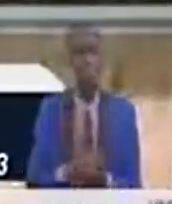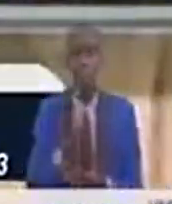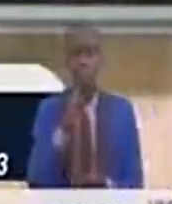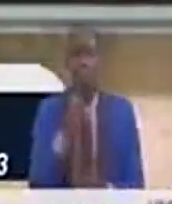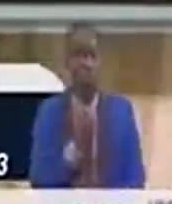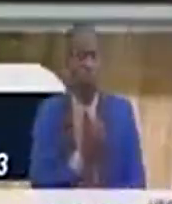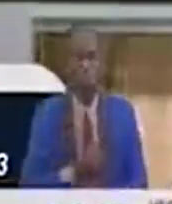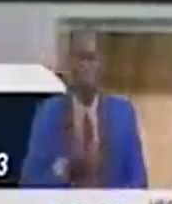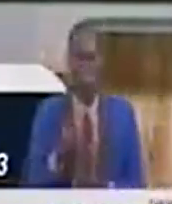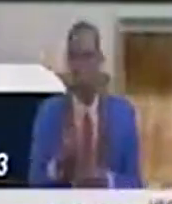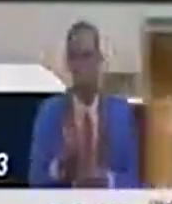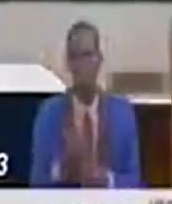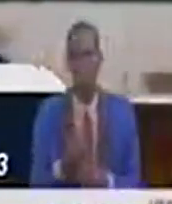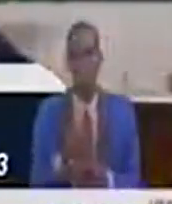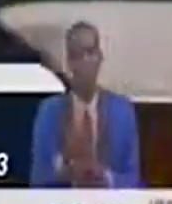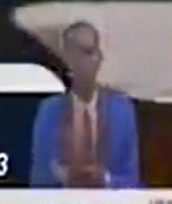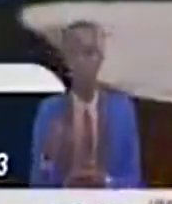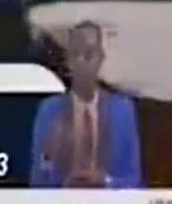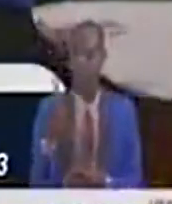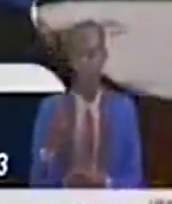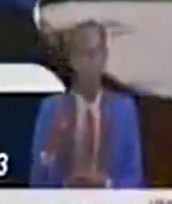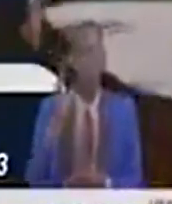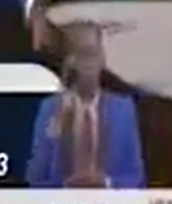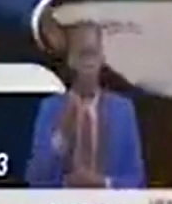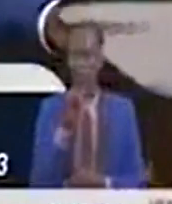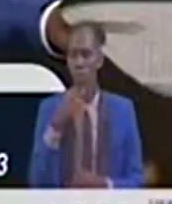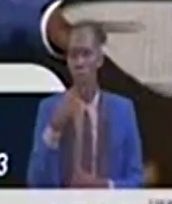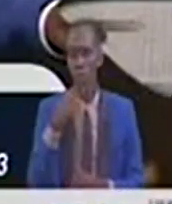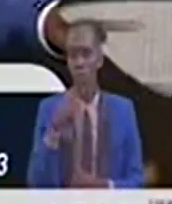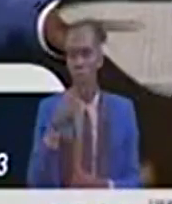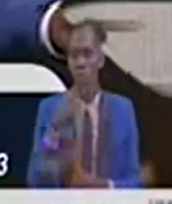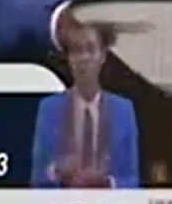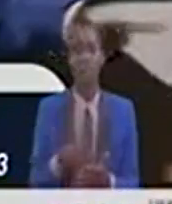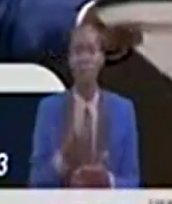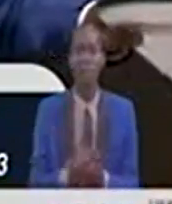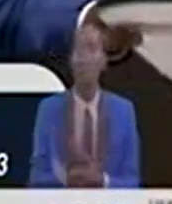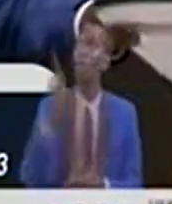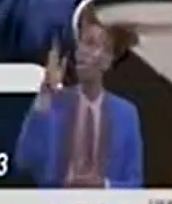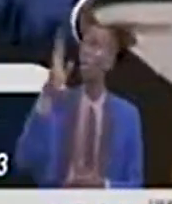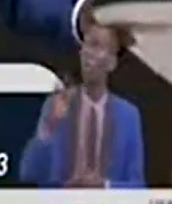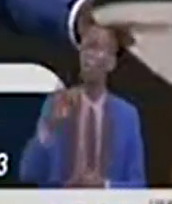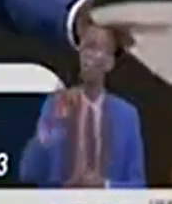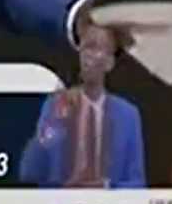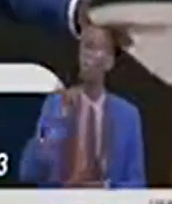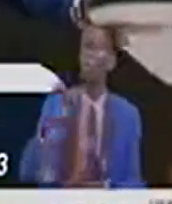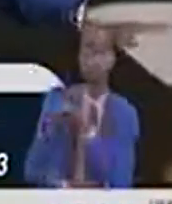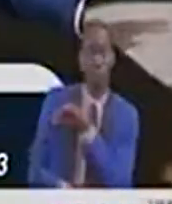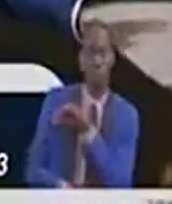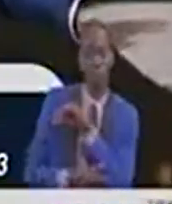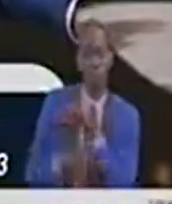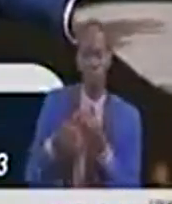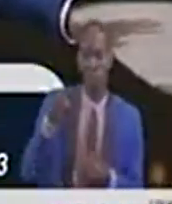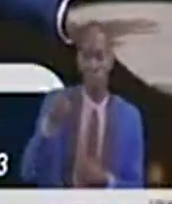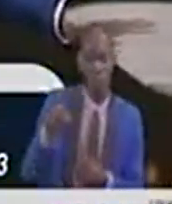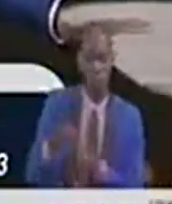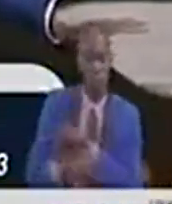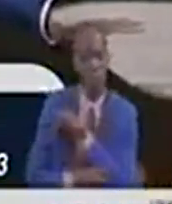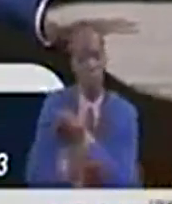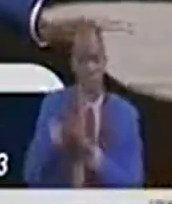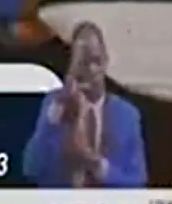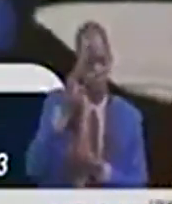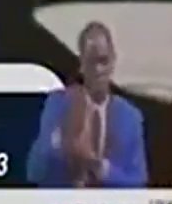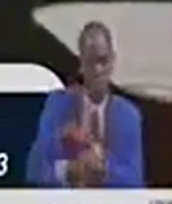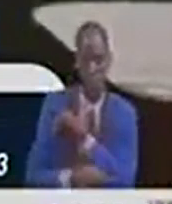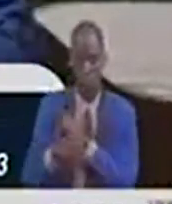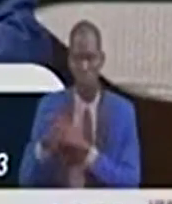that anyone can say that God is tempting him or tempting her to